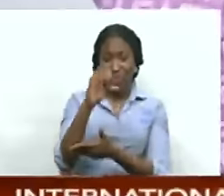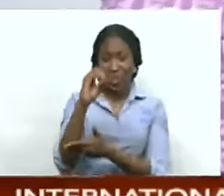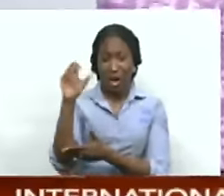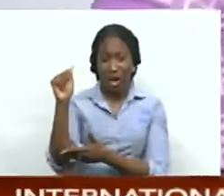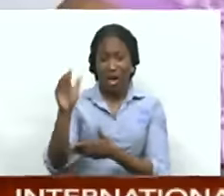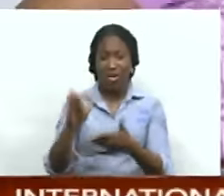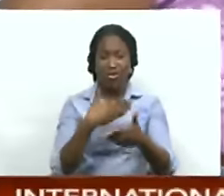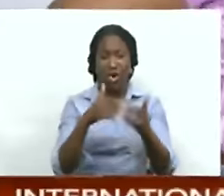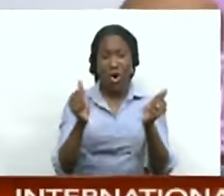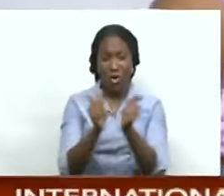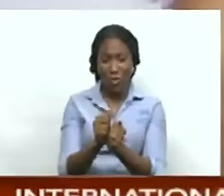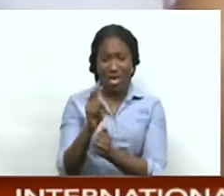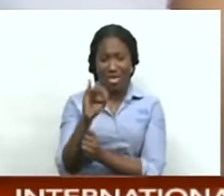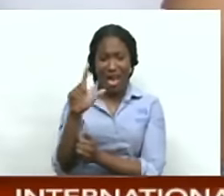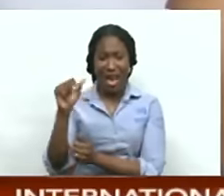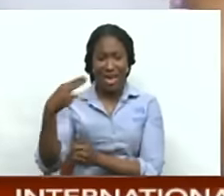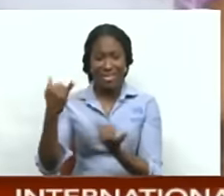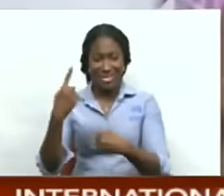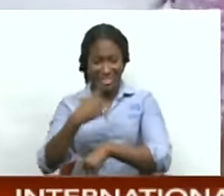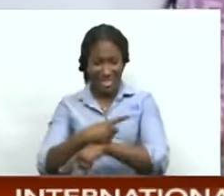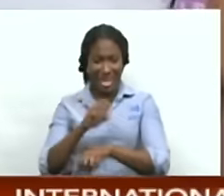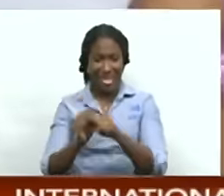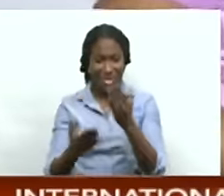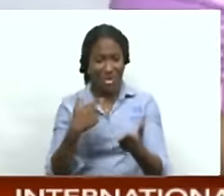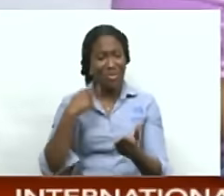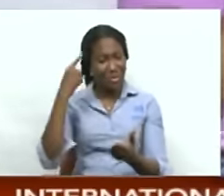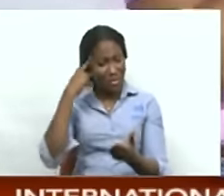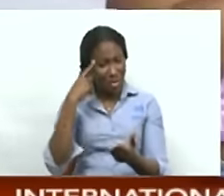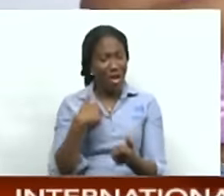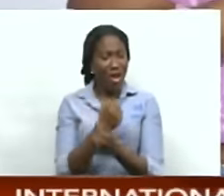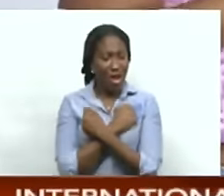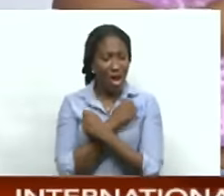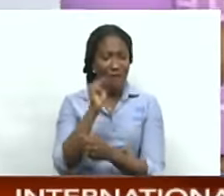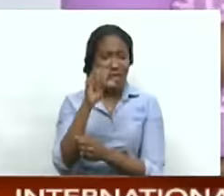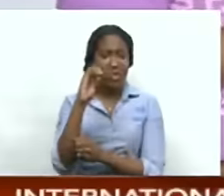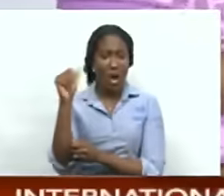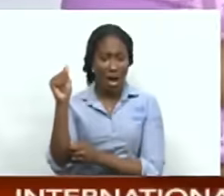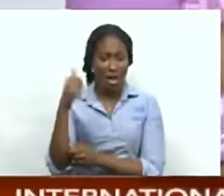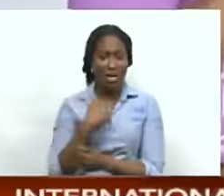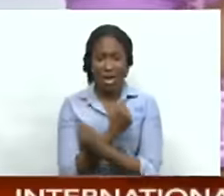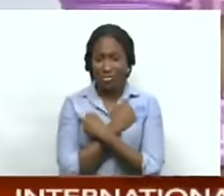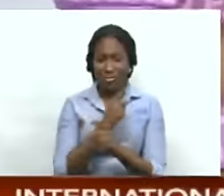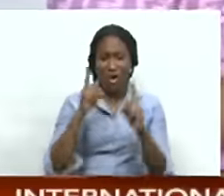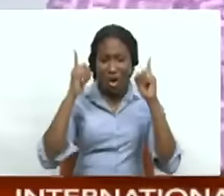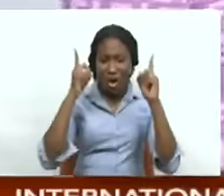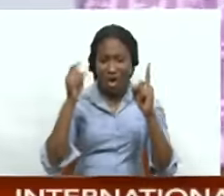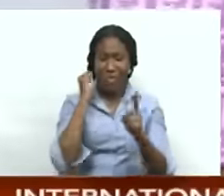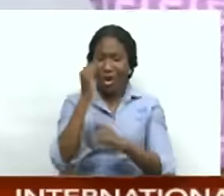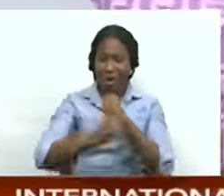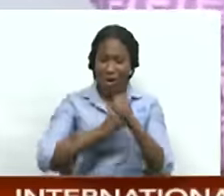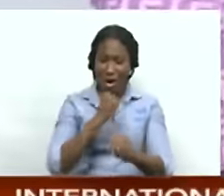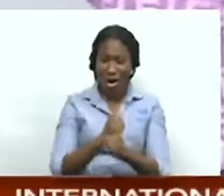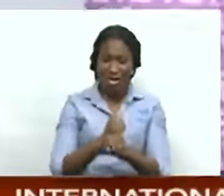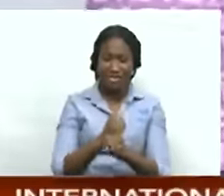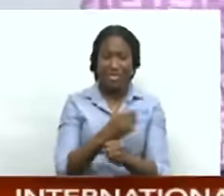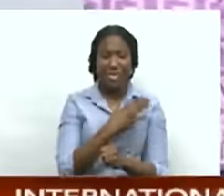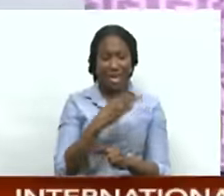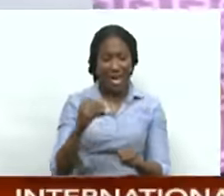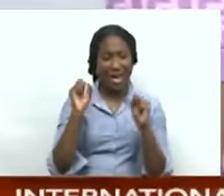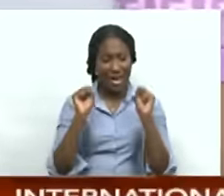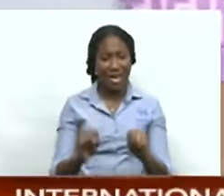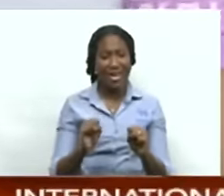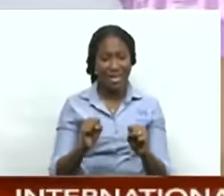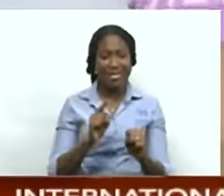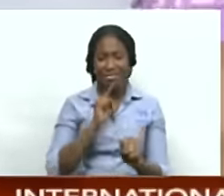yeah, my thing about soca, me love soca. I'm a carnival girl. I go to carnival every year. And so, yeah, I absolutely love it. And I just